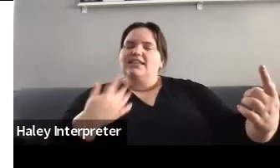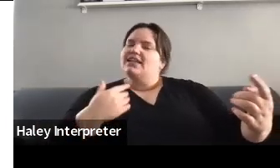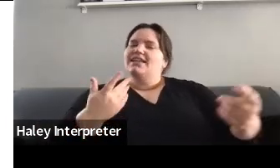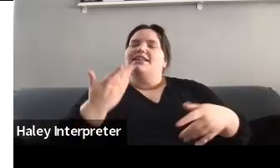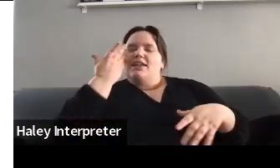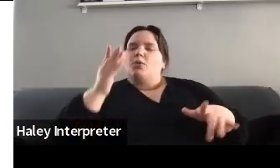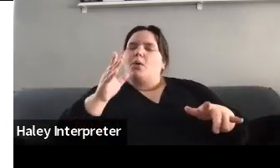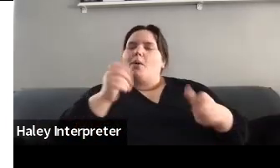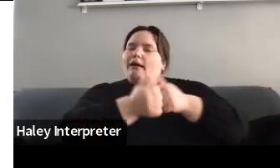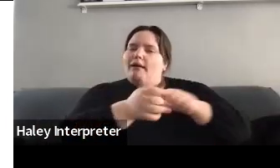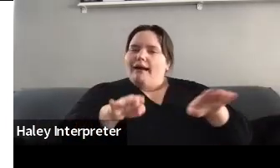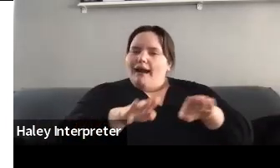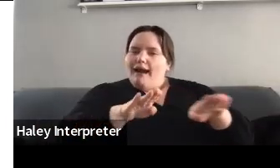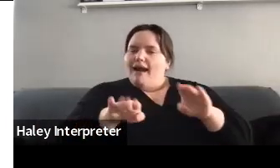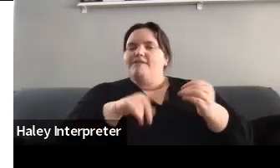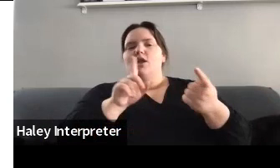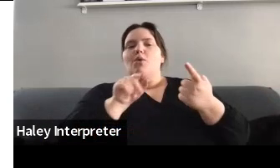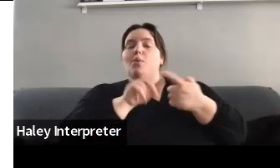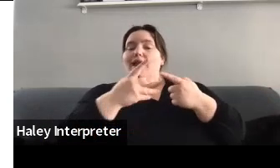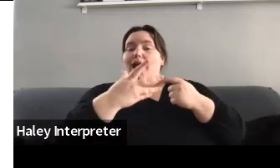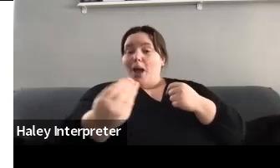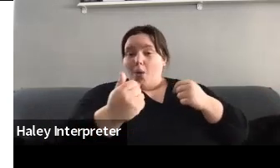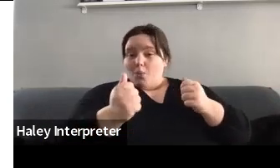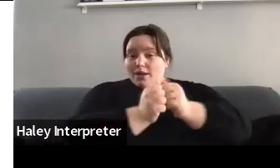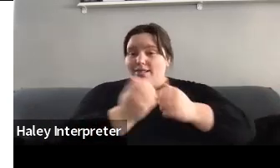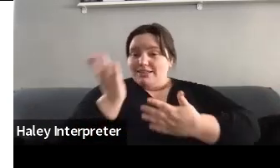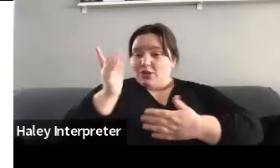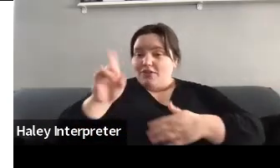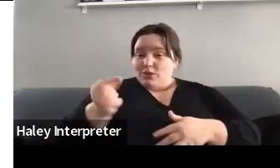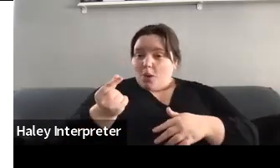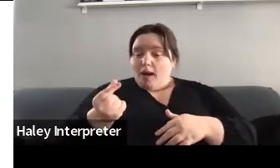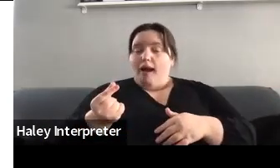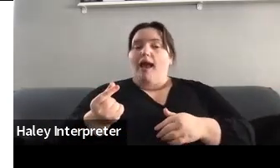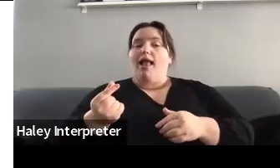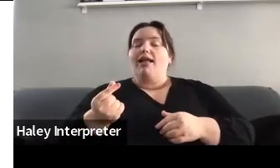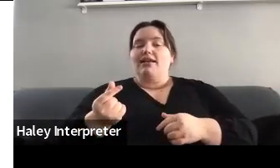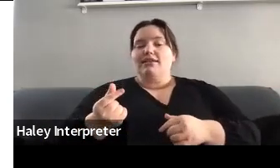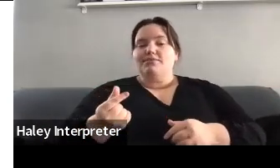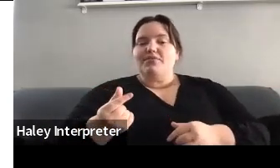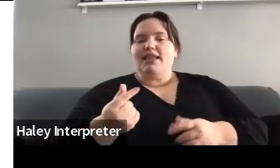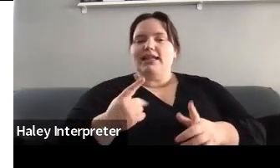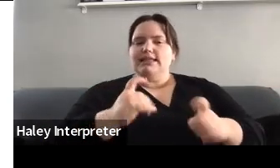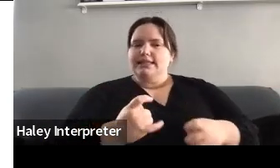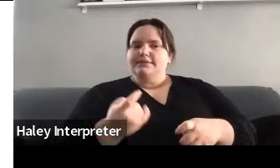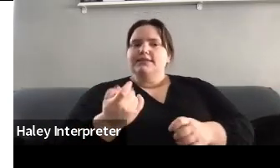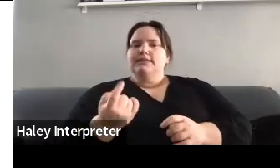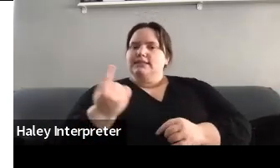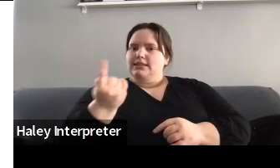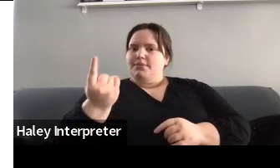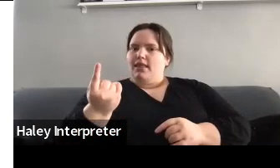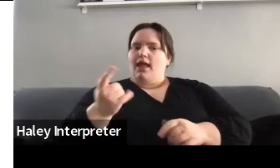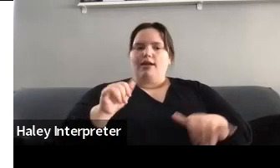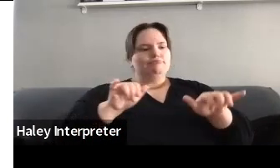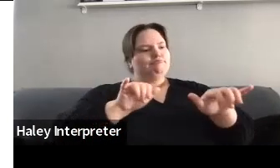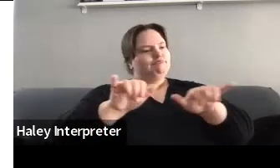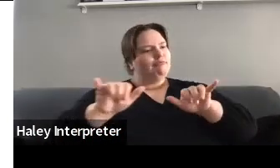behave. And I think when I'm out with my service dog, it just gives something in common to talk about if people